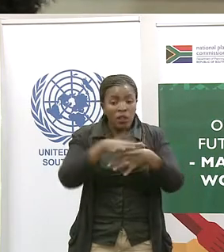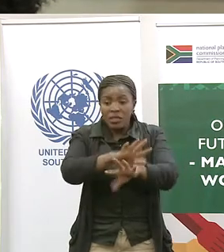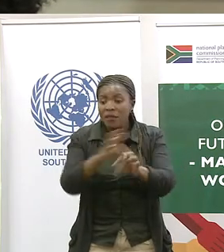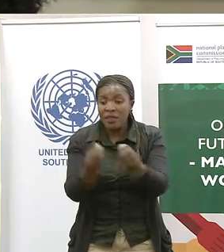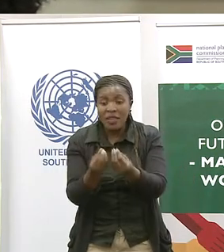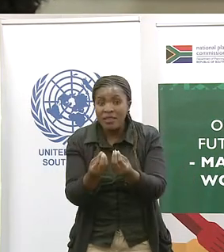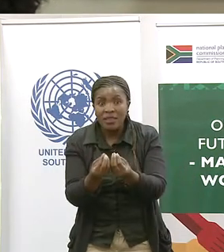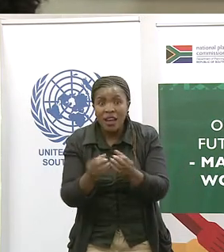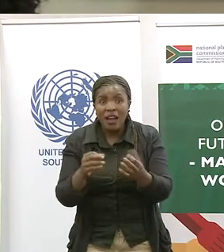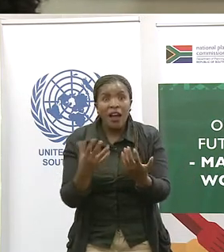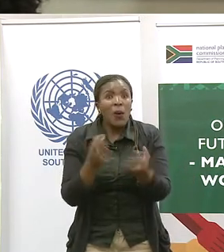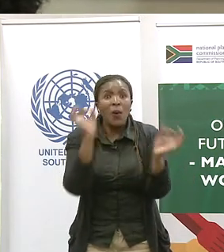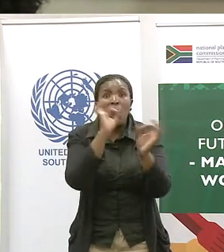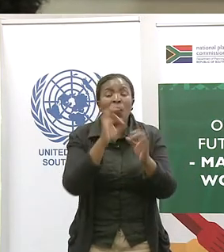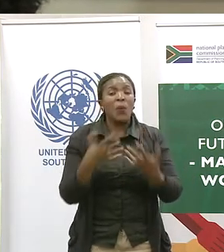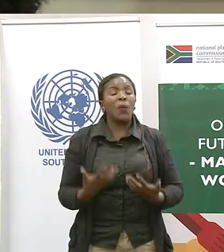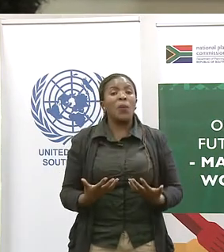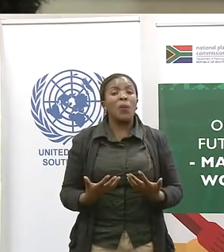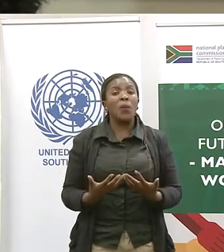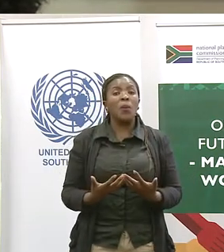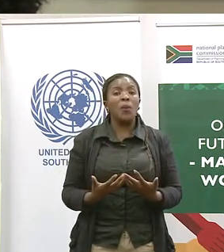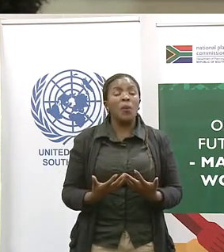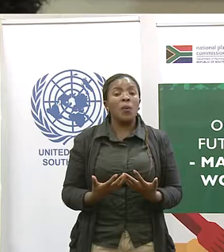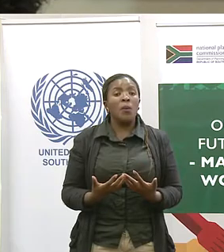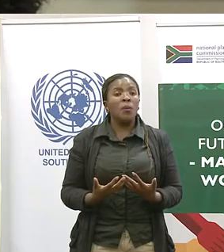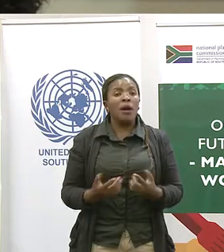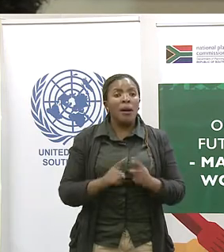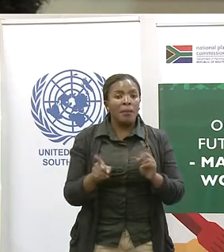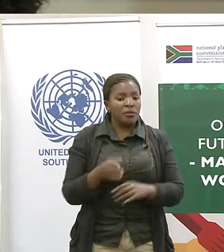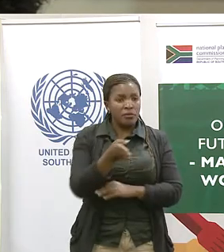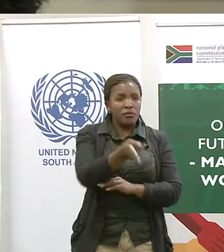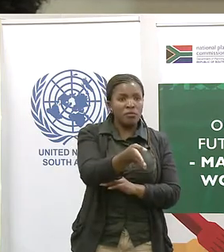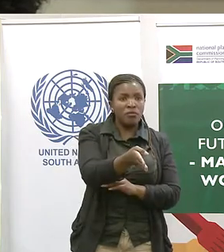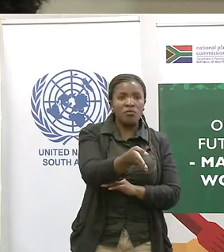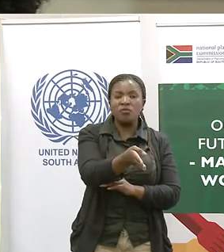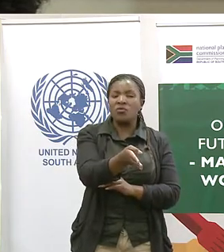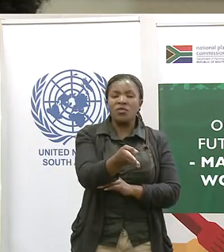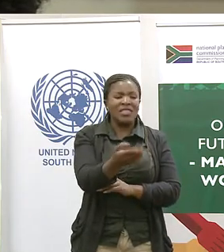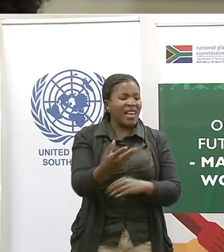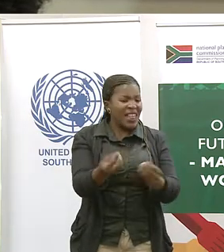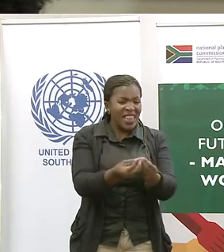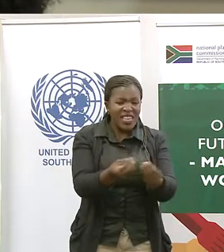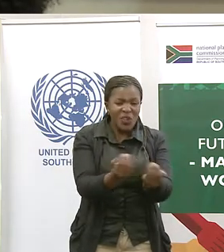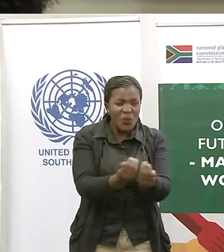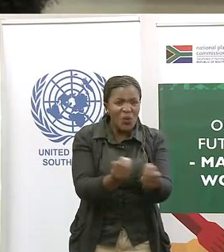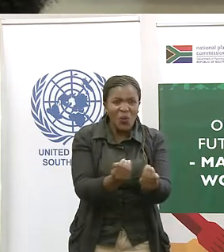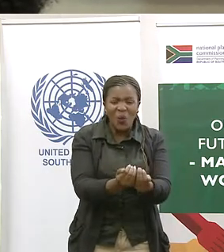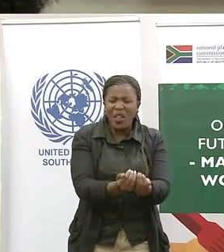that in a minute. But facilities were lacking completely and